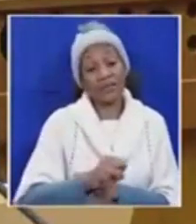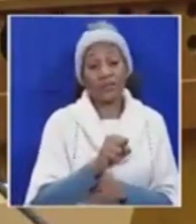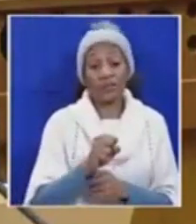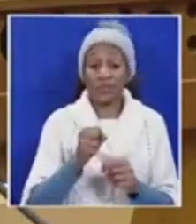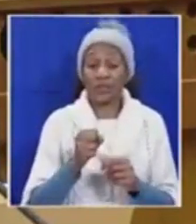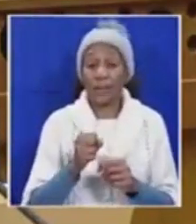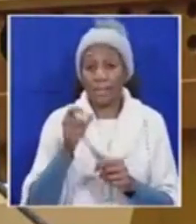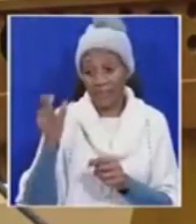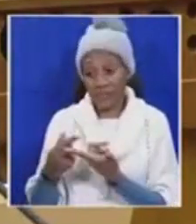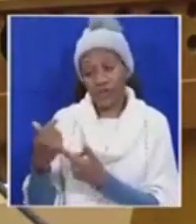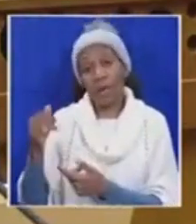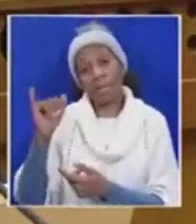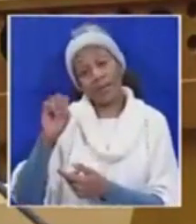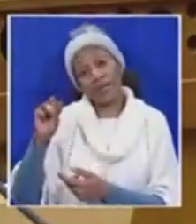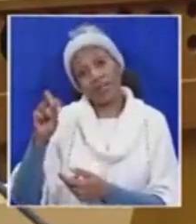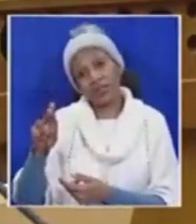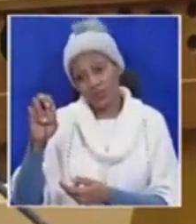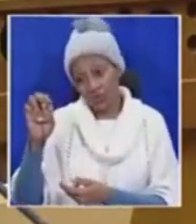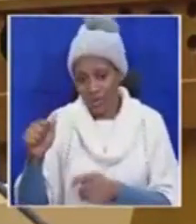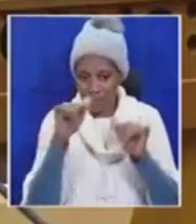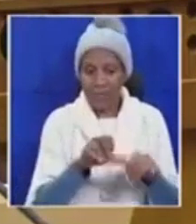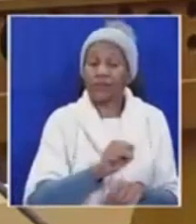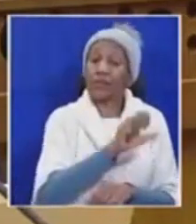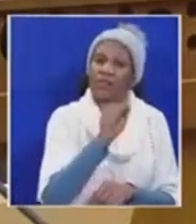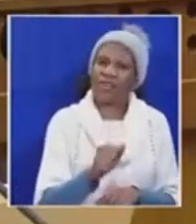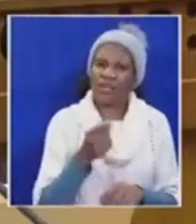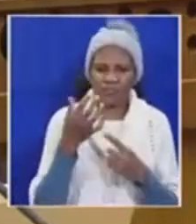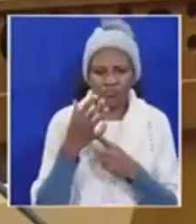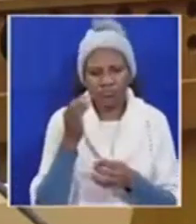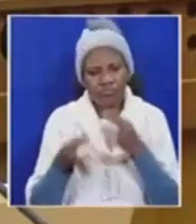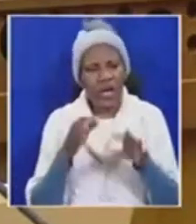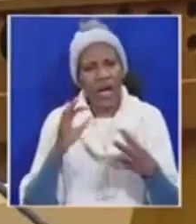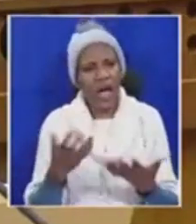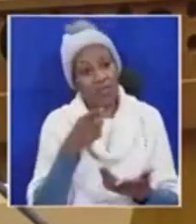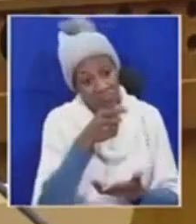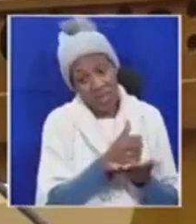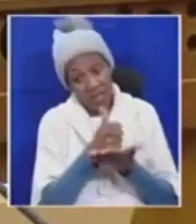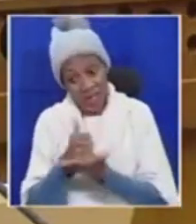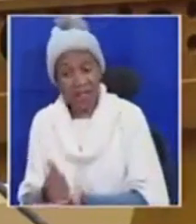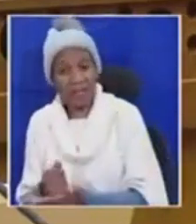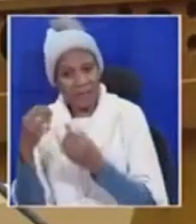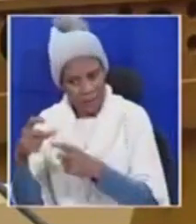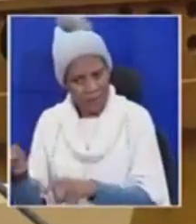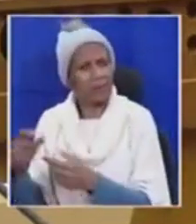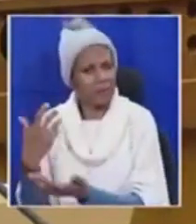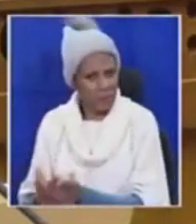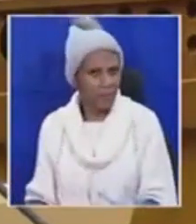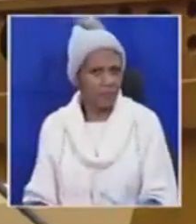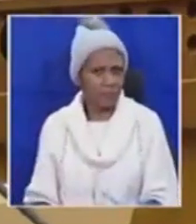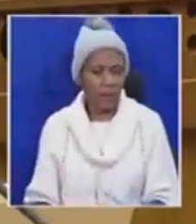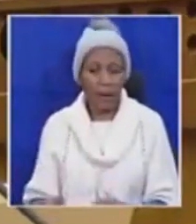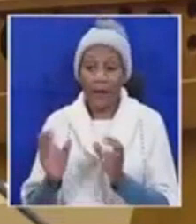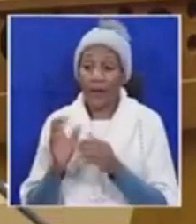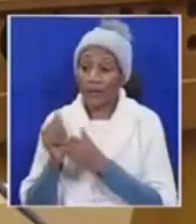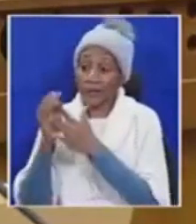Lenk, boasted how Israel could generally assist Cape Town in a water crisis. DA leader